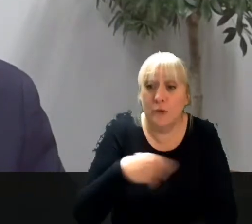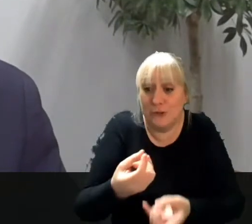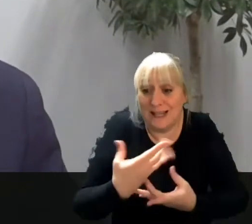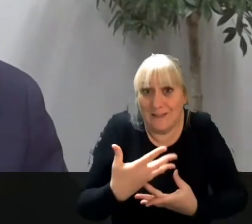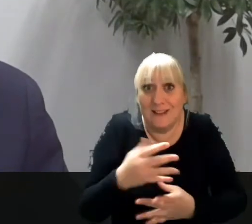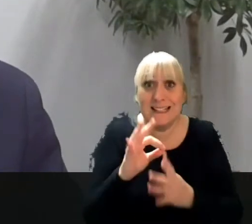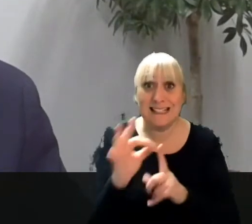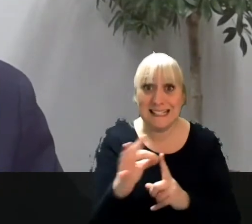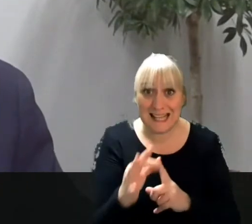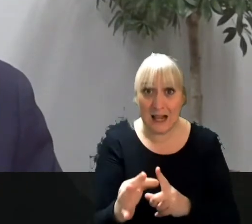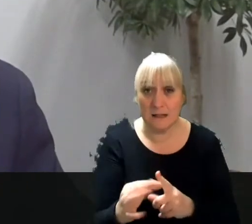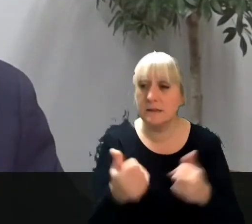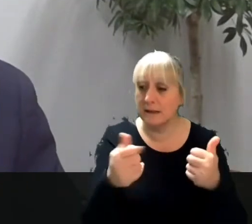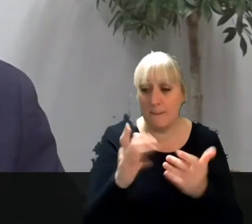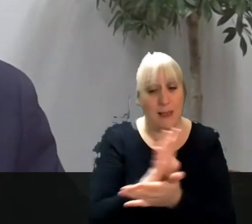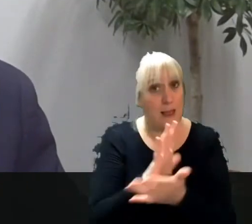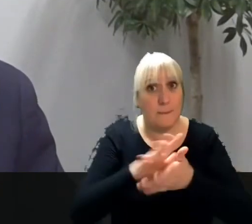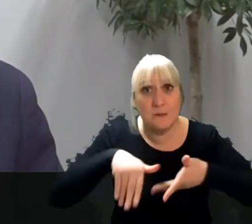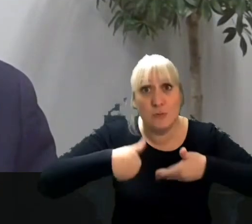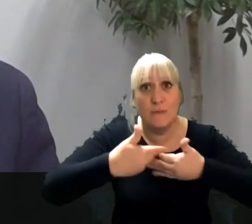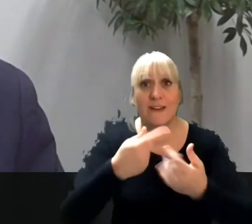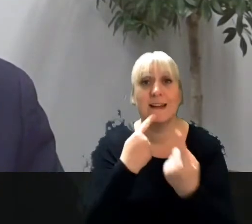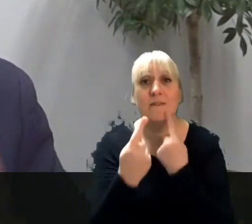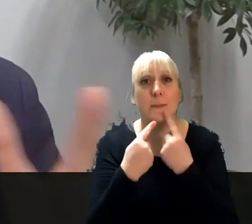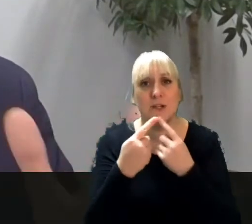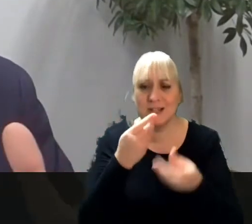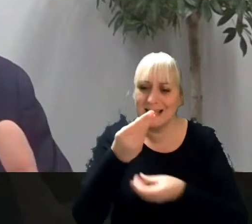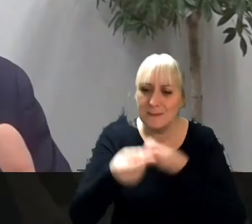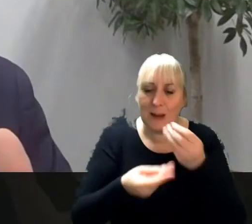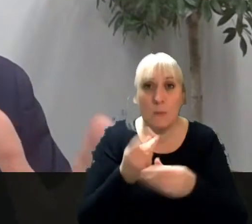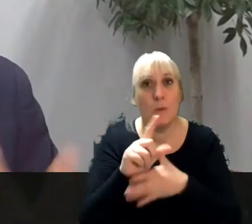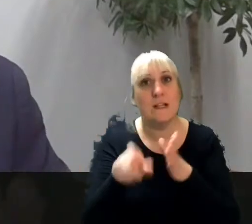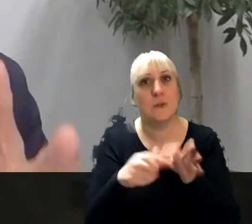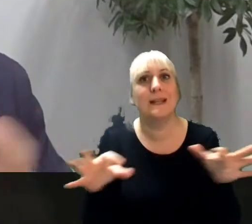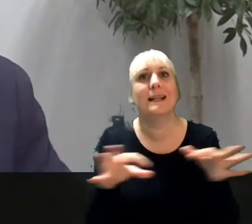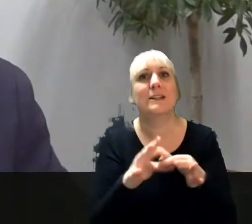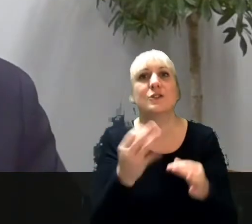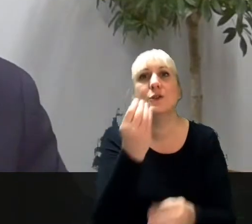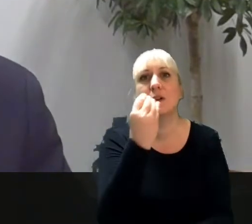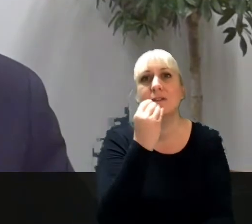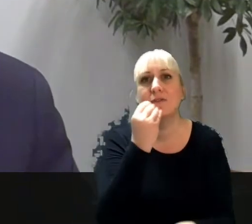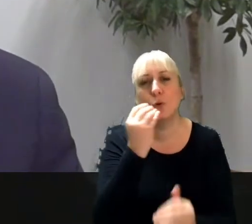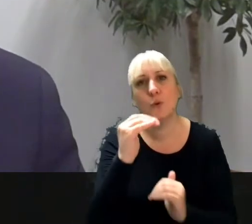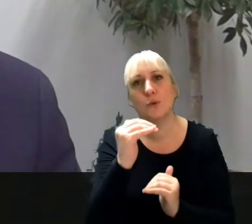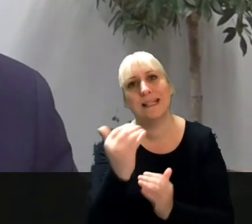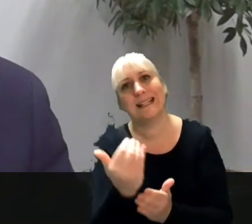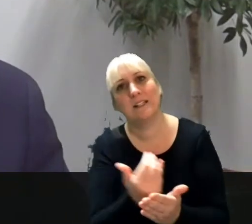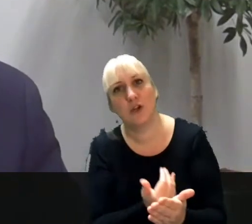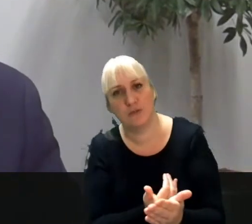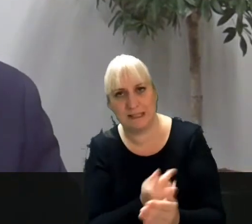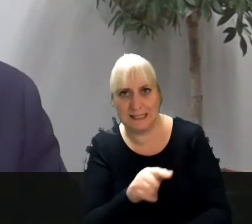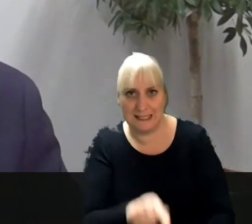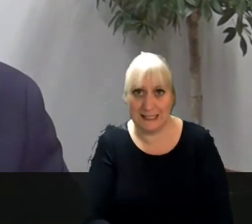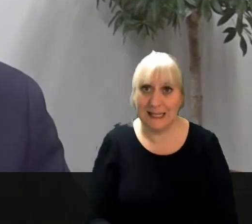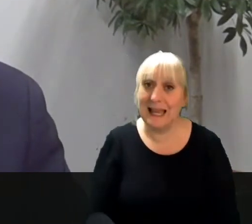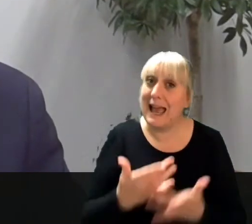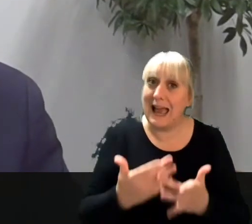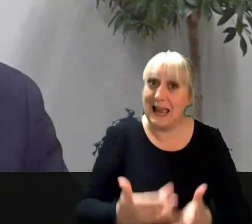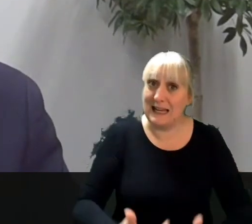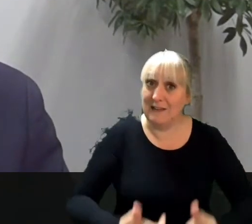him information about the work we're doing around food insecurity. Any help or views he has, I'm more than happy to take on